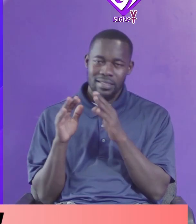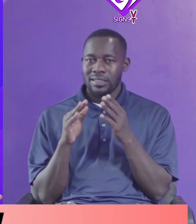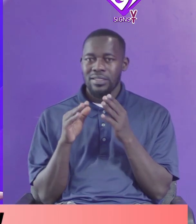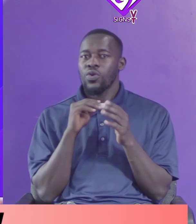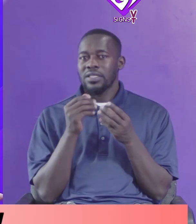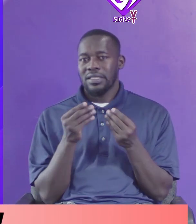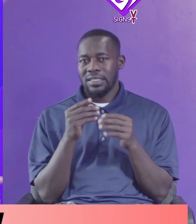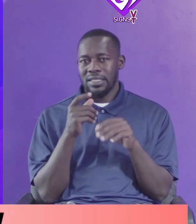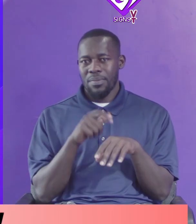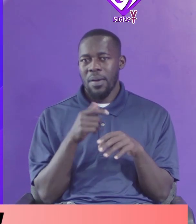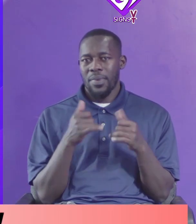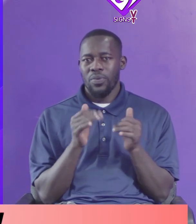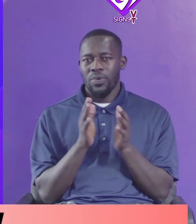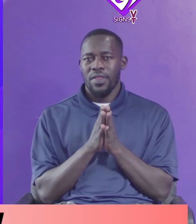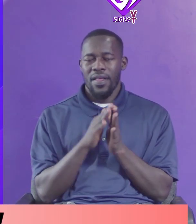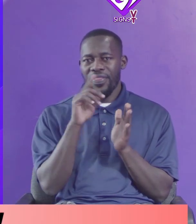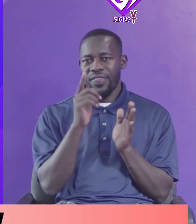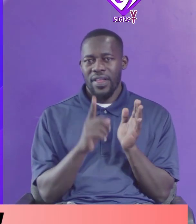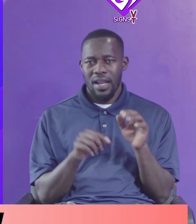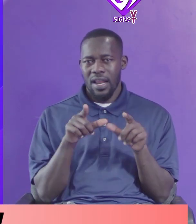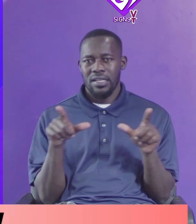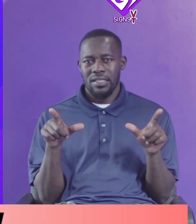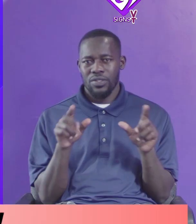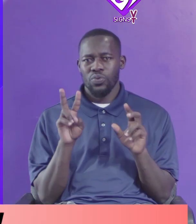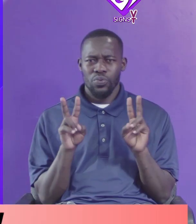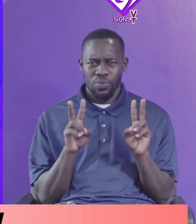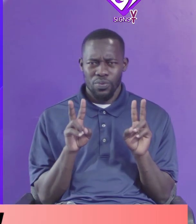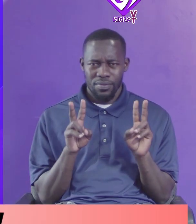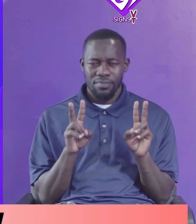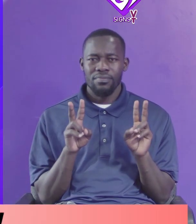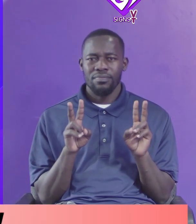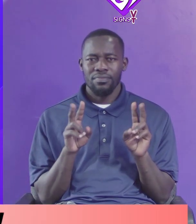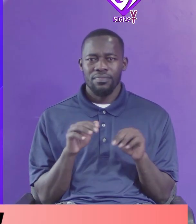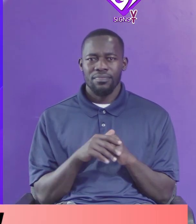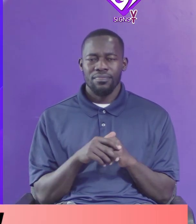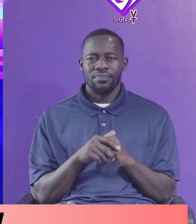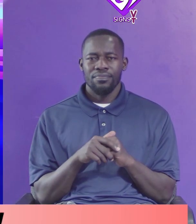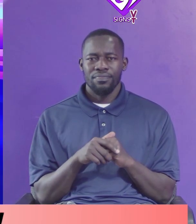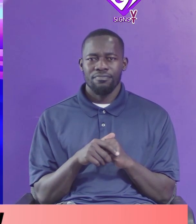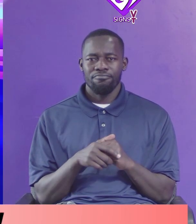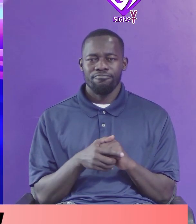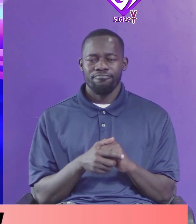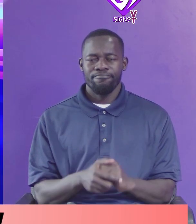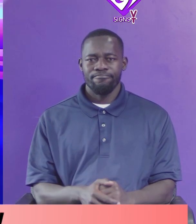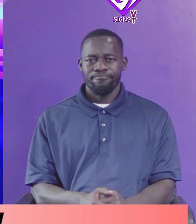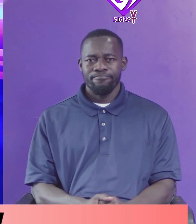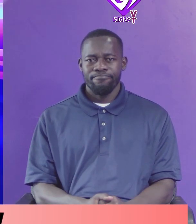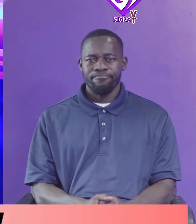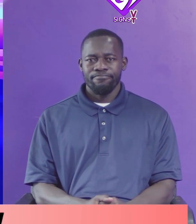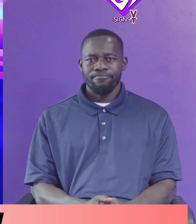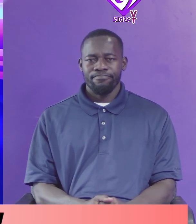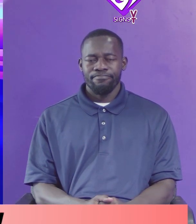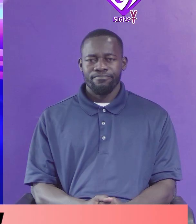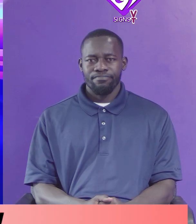Yes. where they had to come back and draw 2-2. But just a question. Yes. Chelsea wins this. That